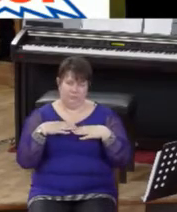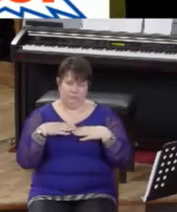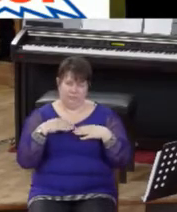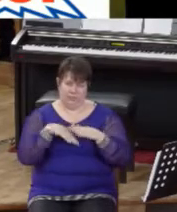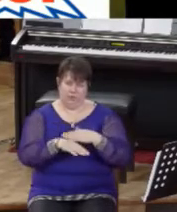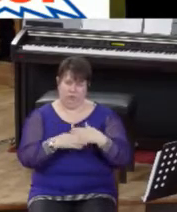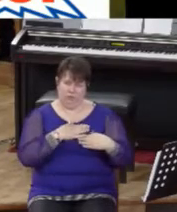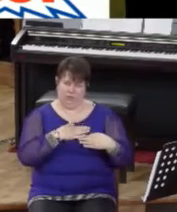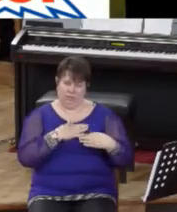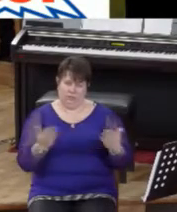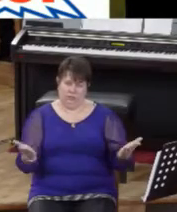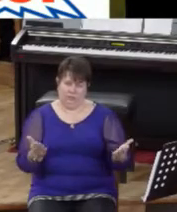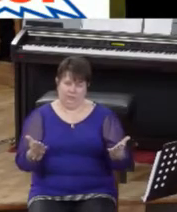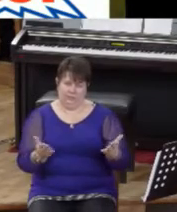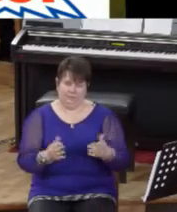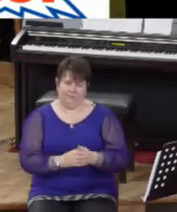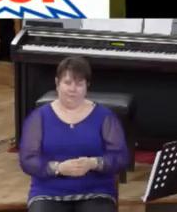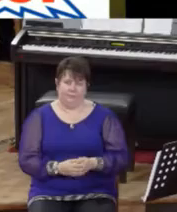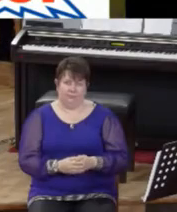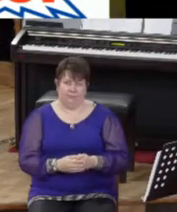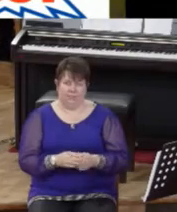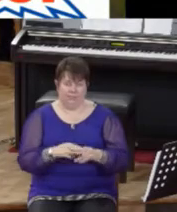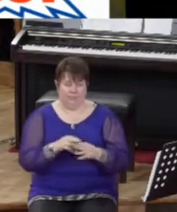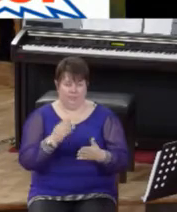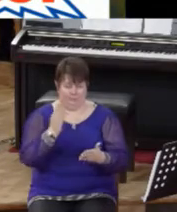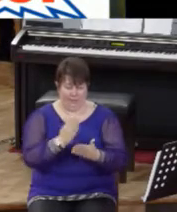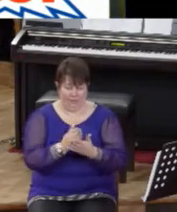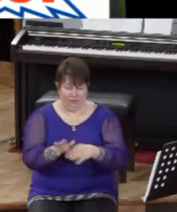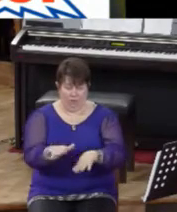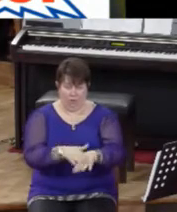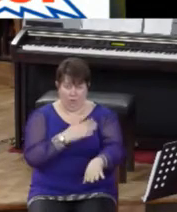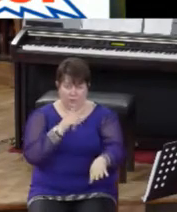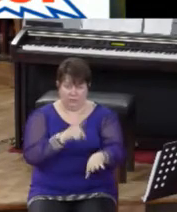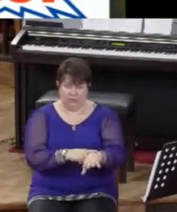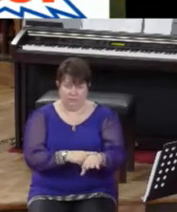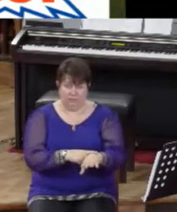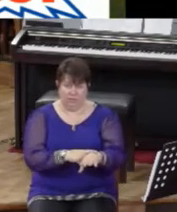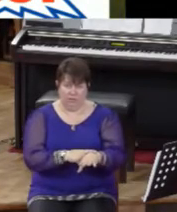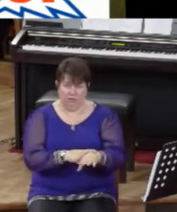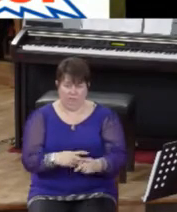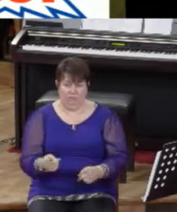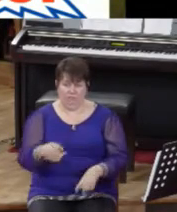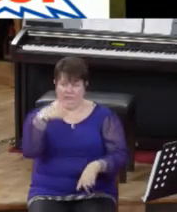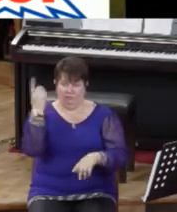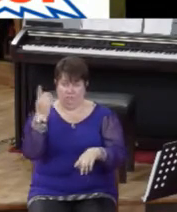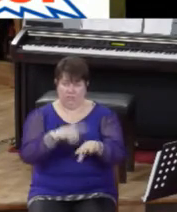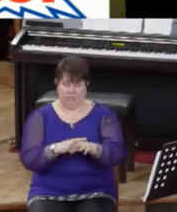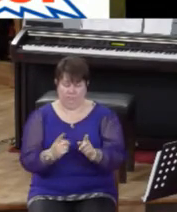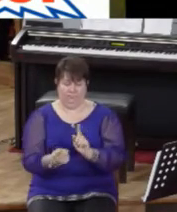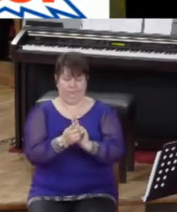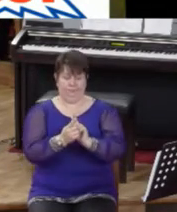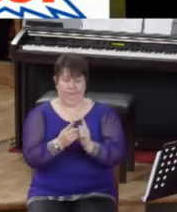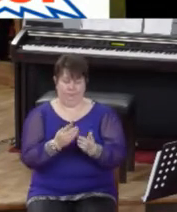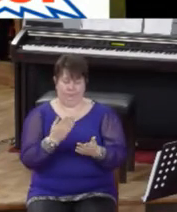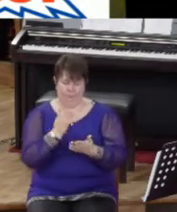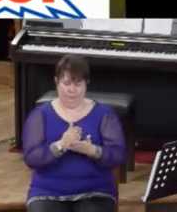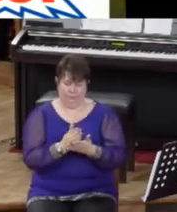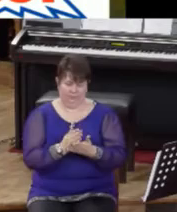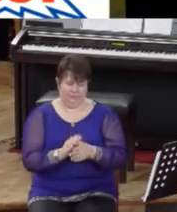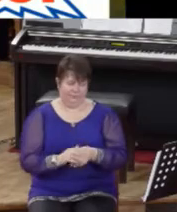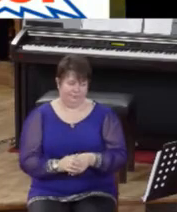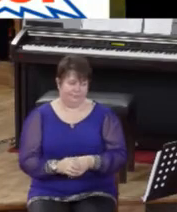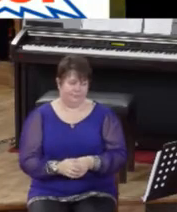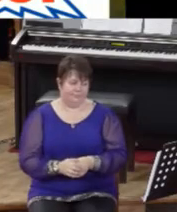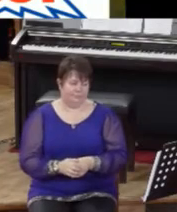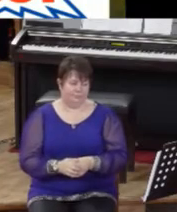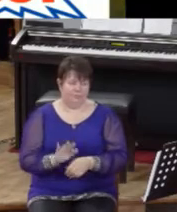heart today. Whether you believed it for a long time, whether you've come to the faith in it recently, or whether maybe for the